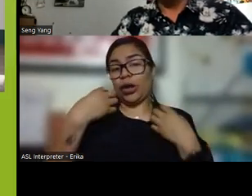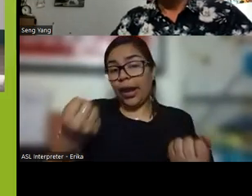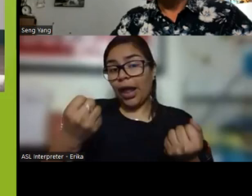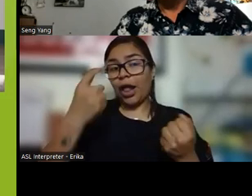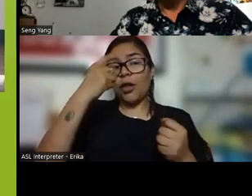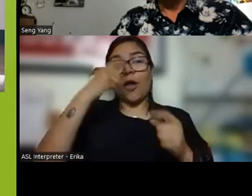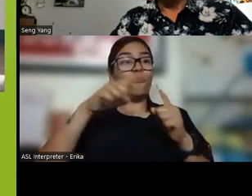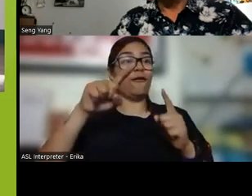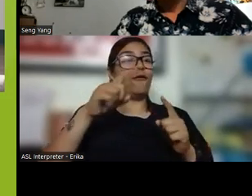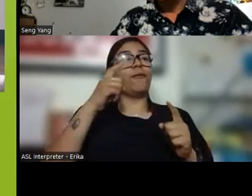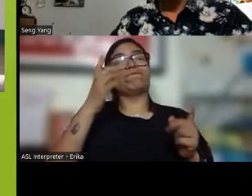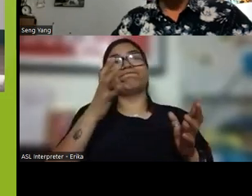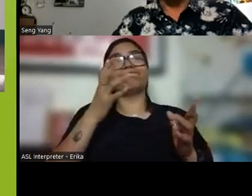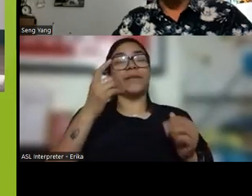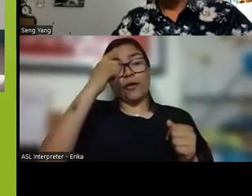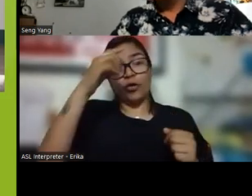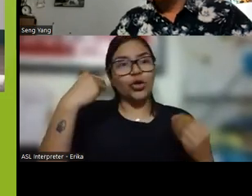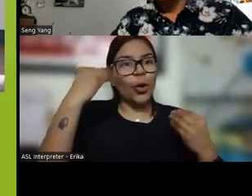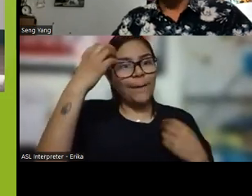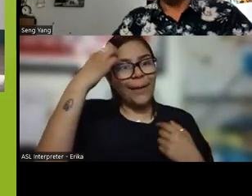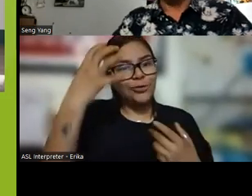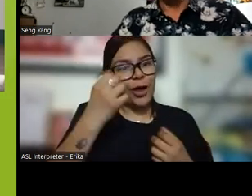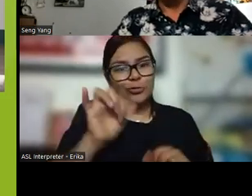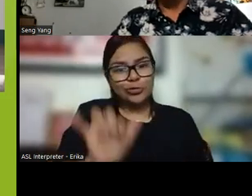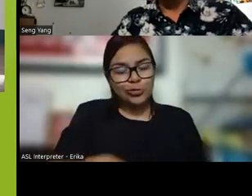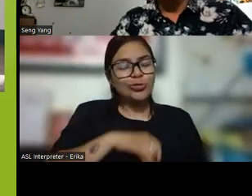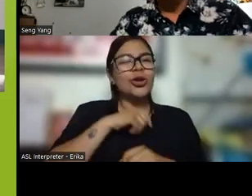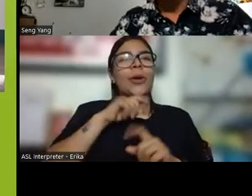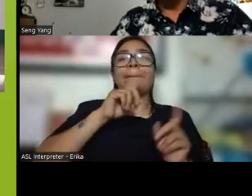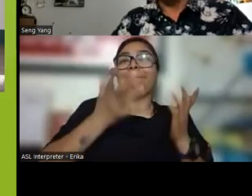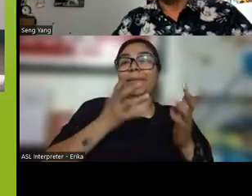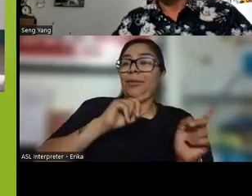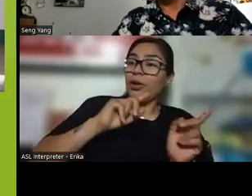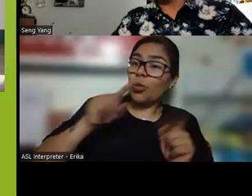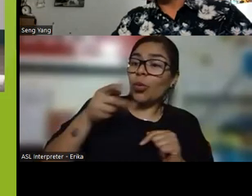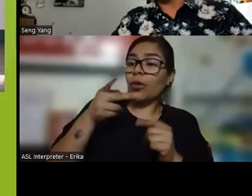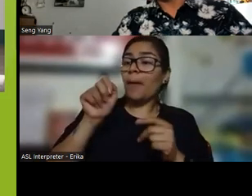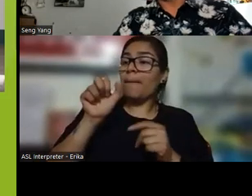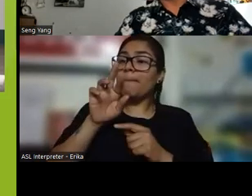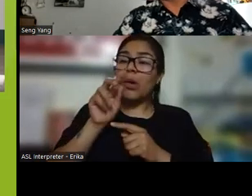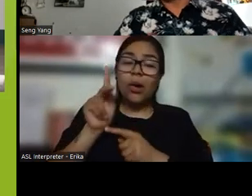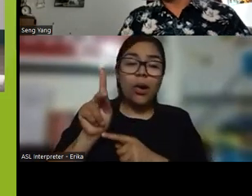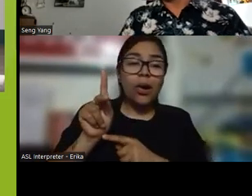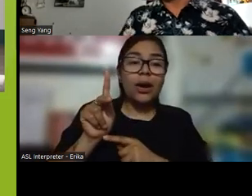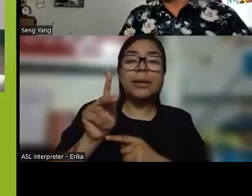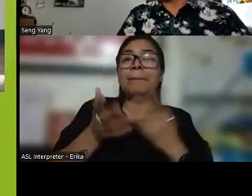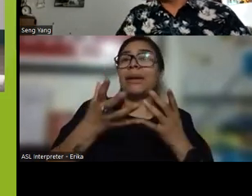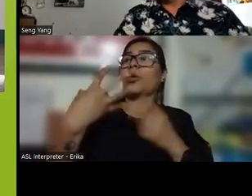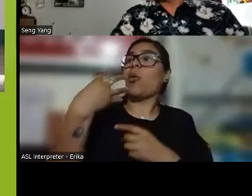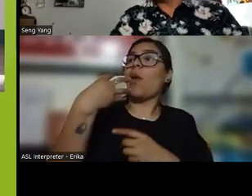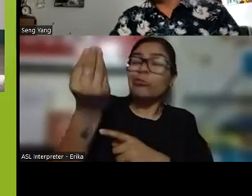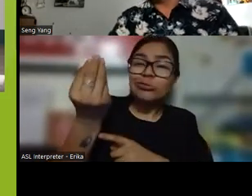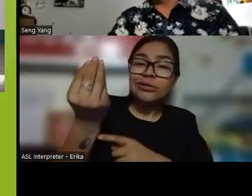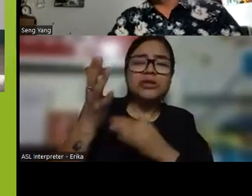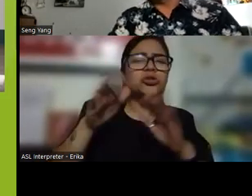your family member, going to the park, or maybe play a ball, something like that. So this is the kind of exercise that